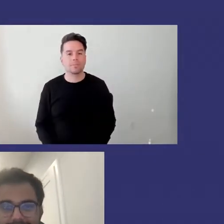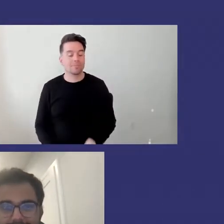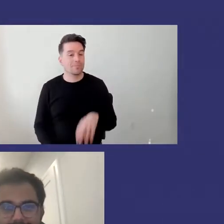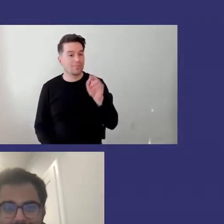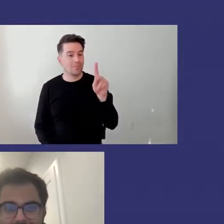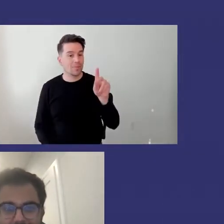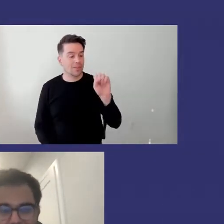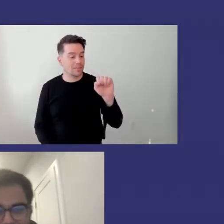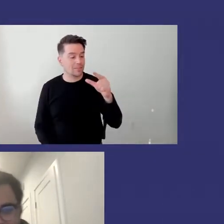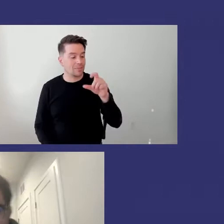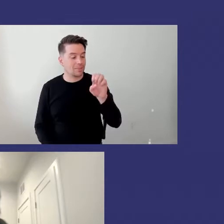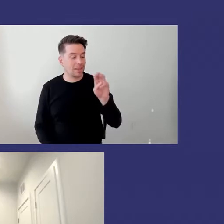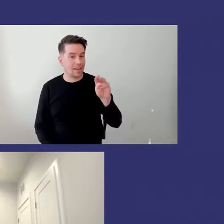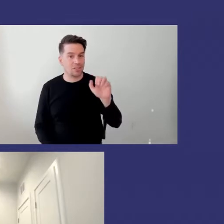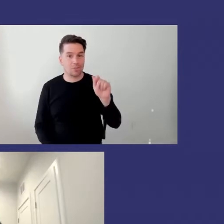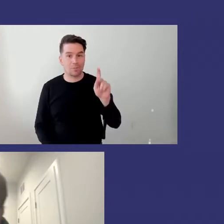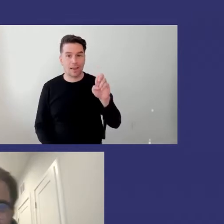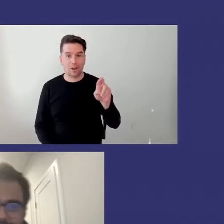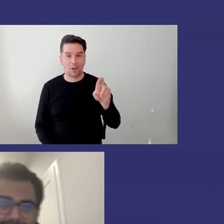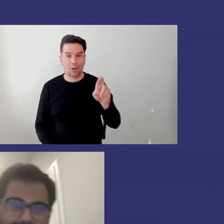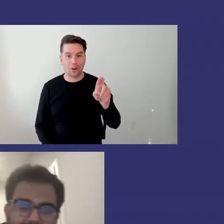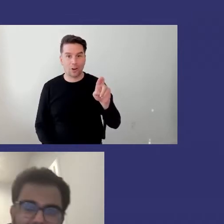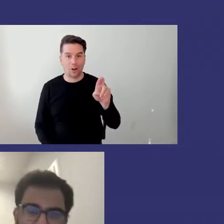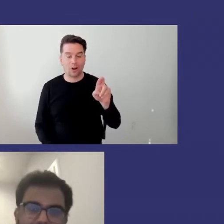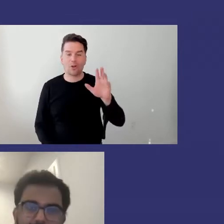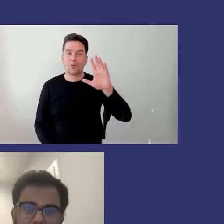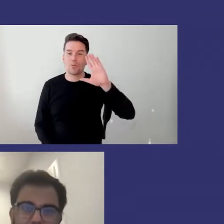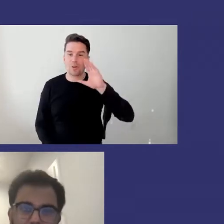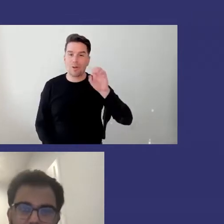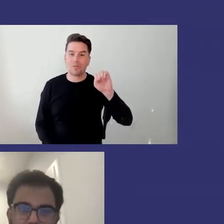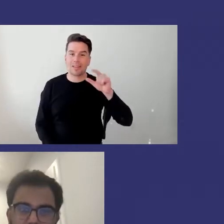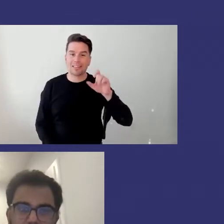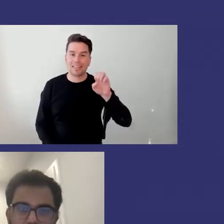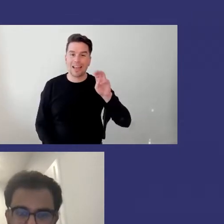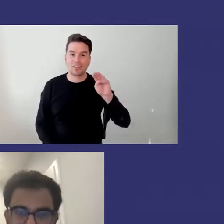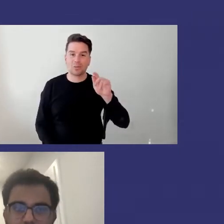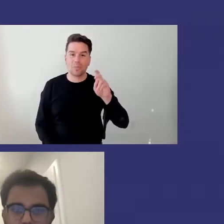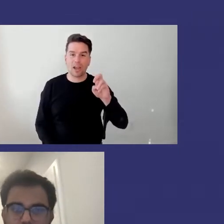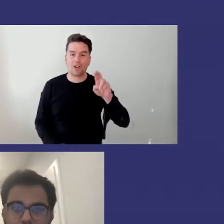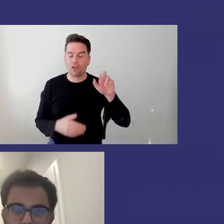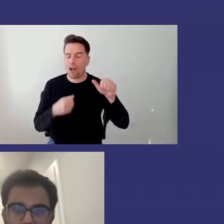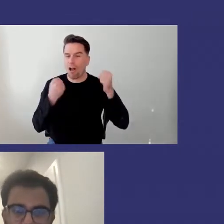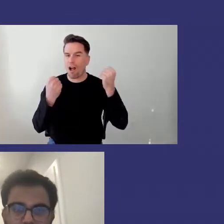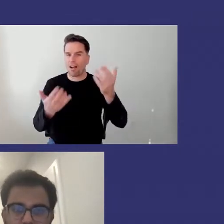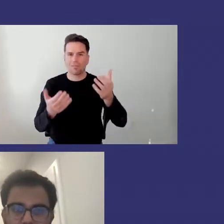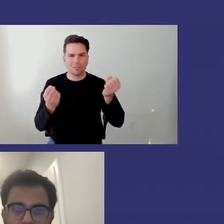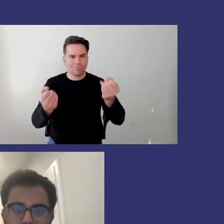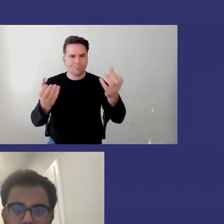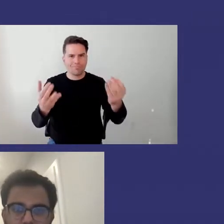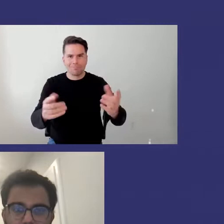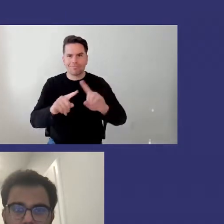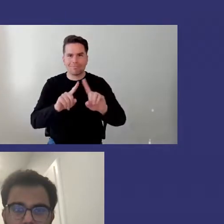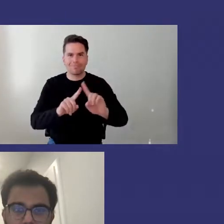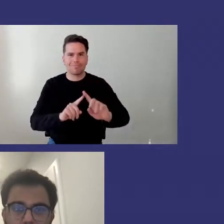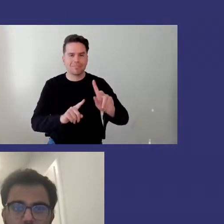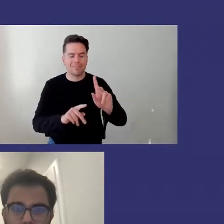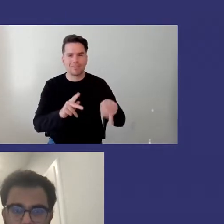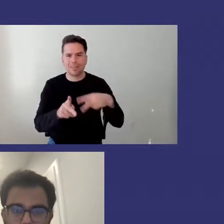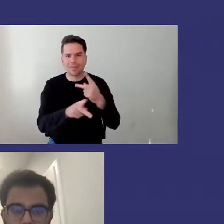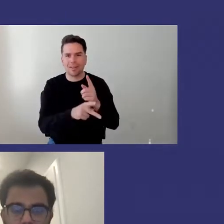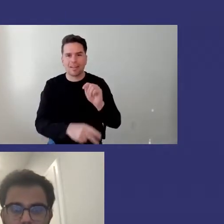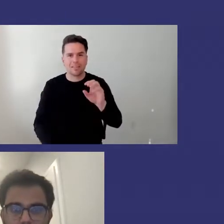I know that the SageMaker is offering a lot of different tools for working with machine